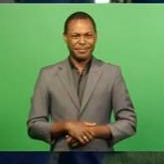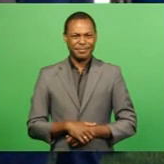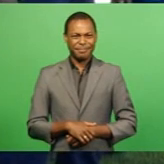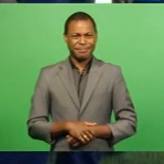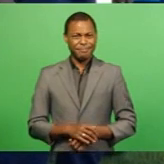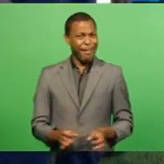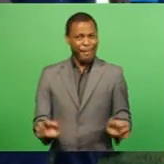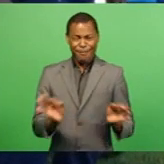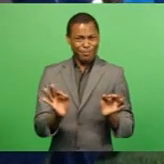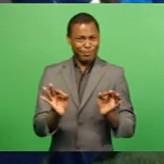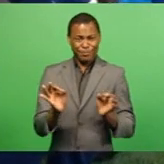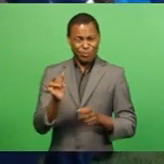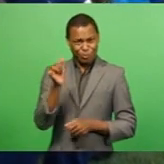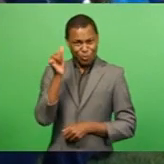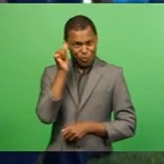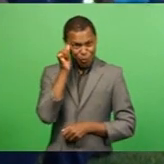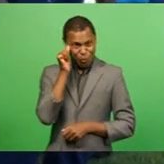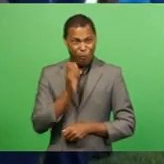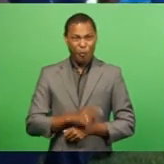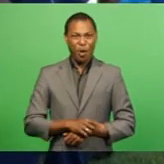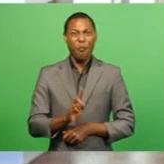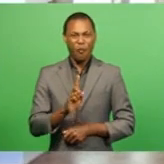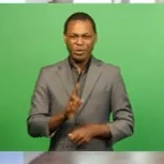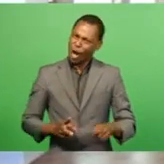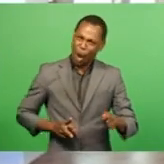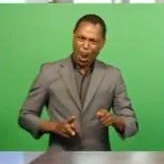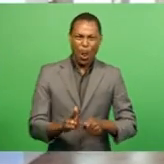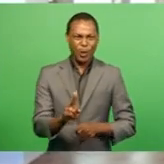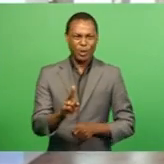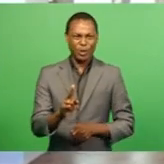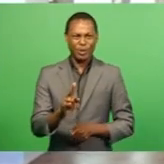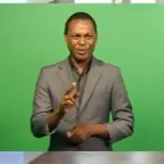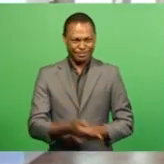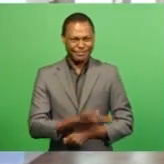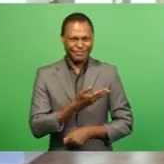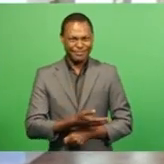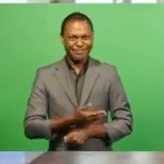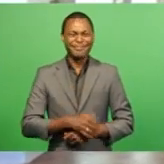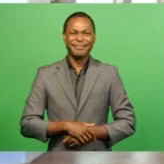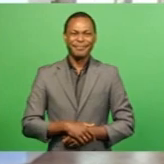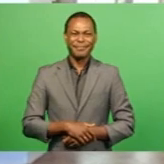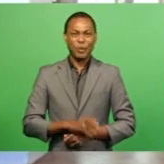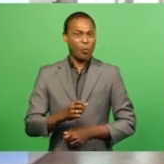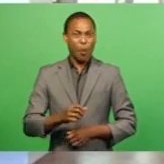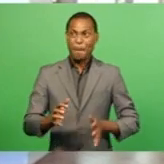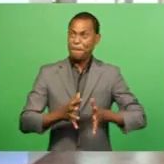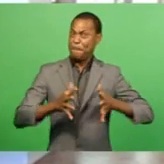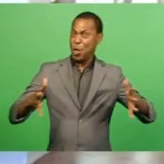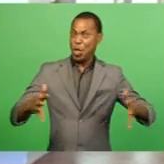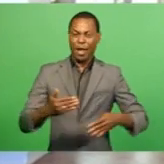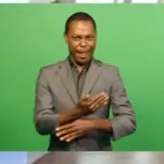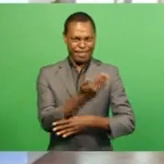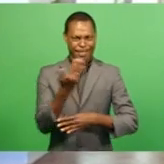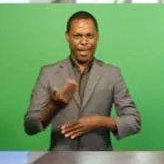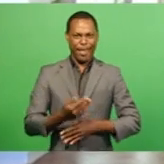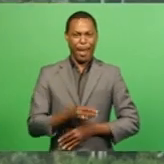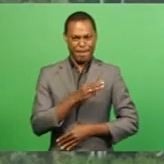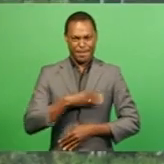that it will be launched here, and it will be like a very big day for the Ministry of